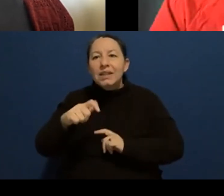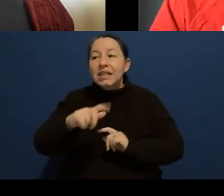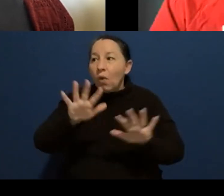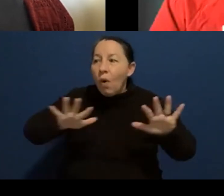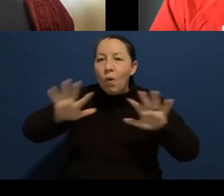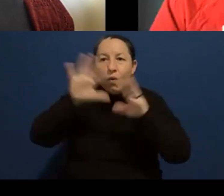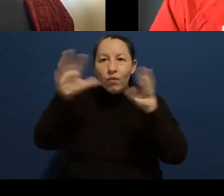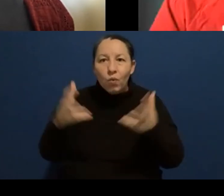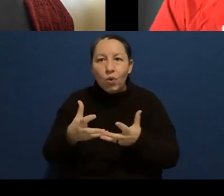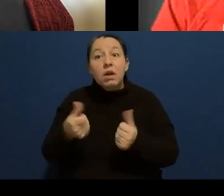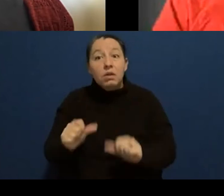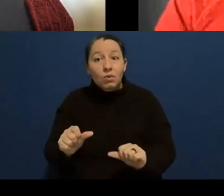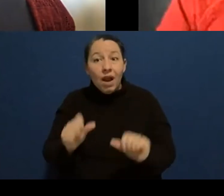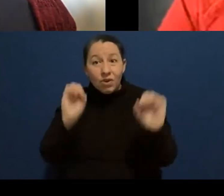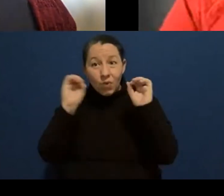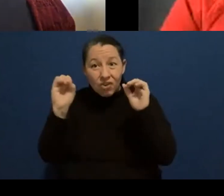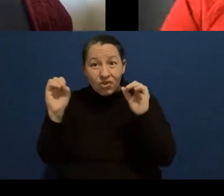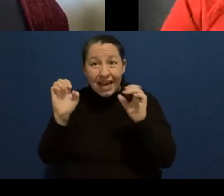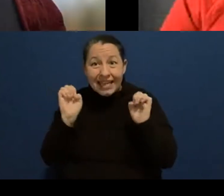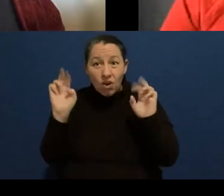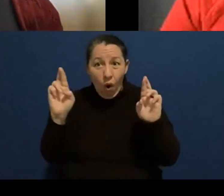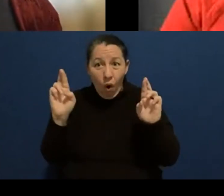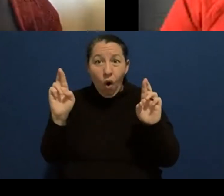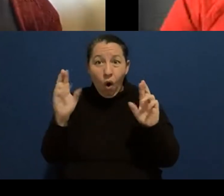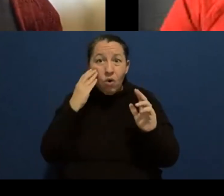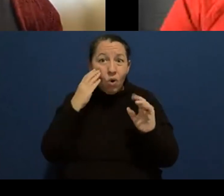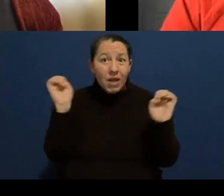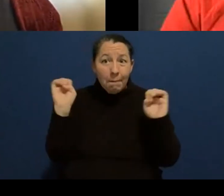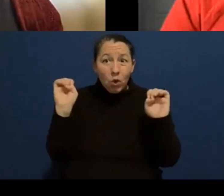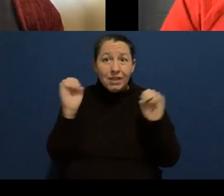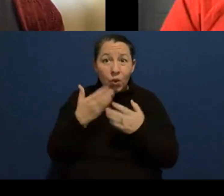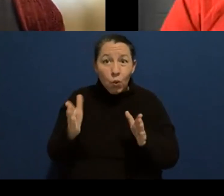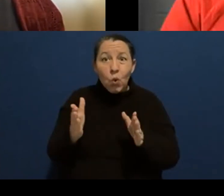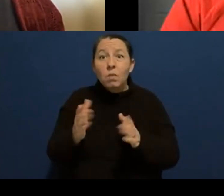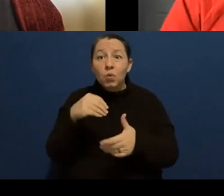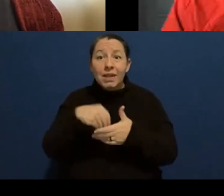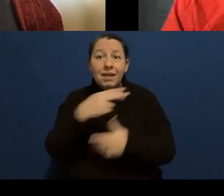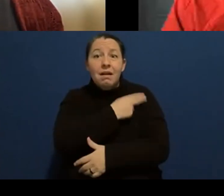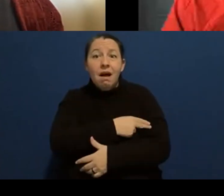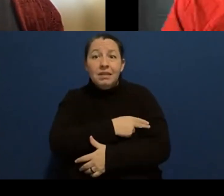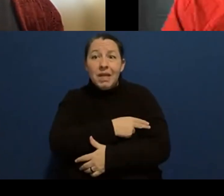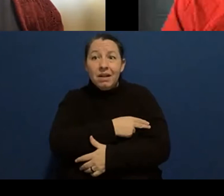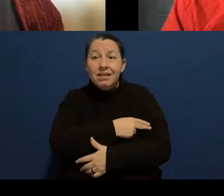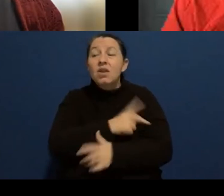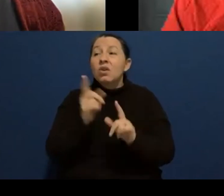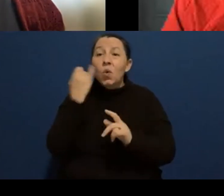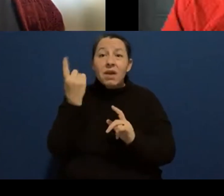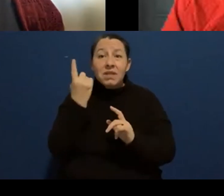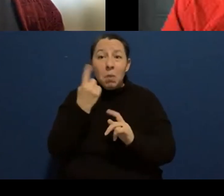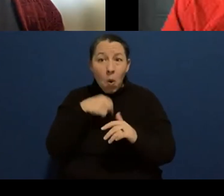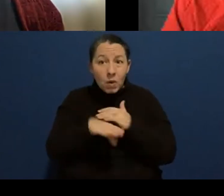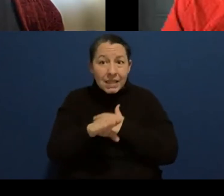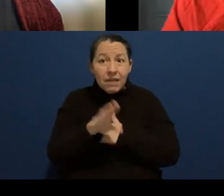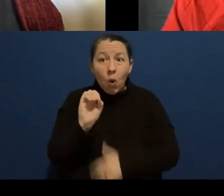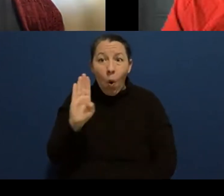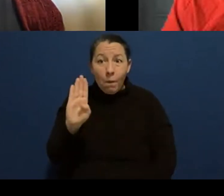to educate the emergency rooms and hospitals. So when, say, somebody goes in for an OB exam